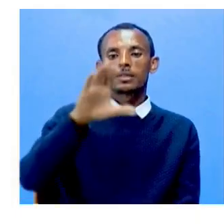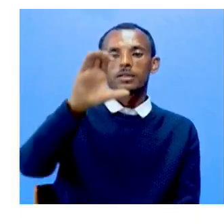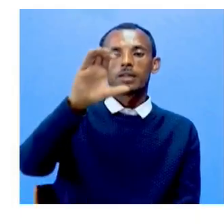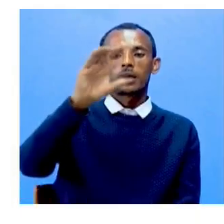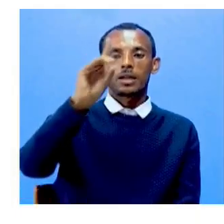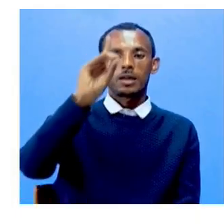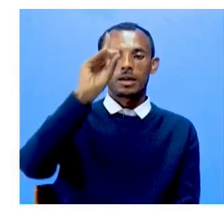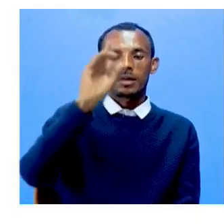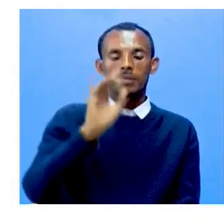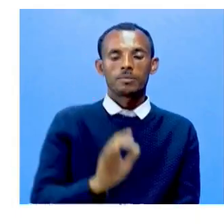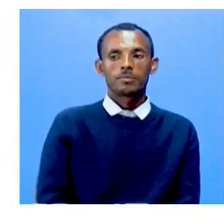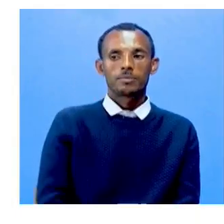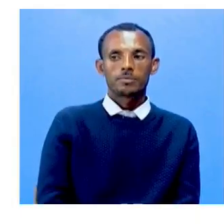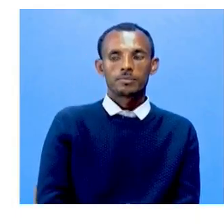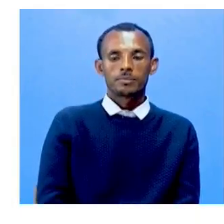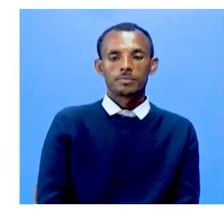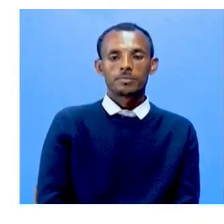CD.